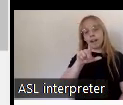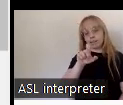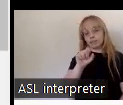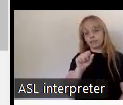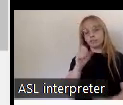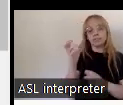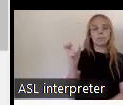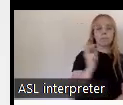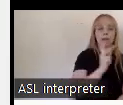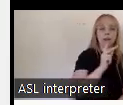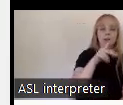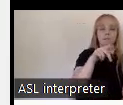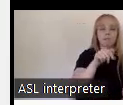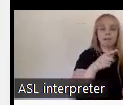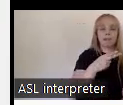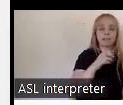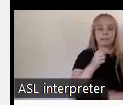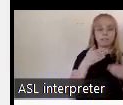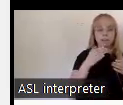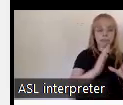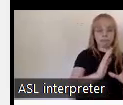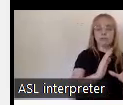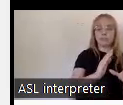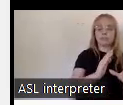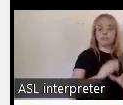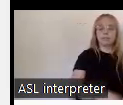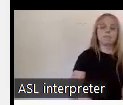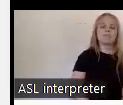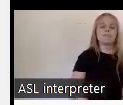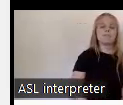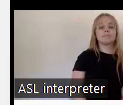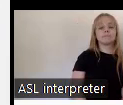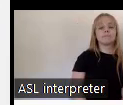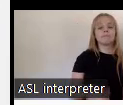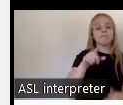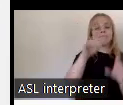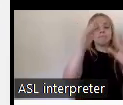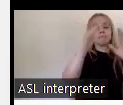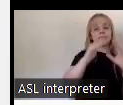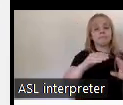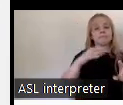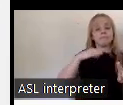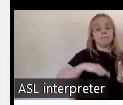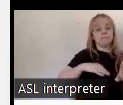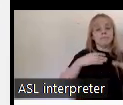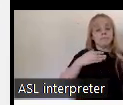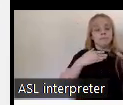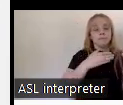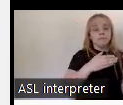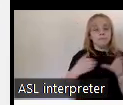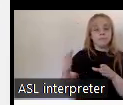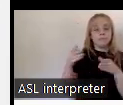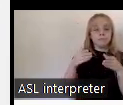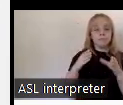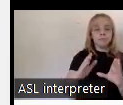but I'm going to go back into paths because I want to look at the benefits planning path. And this is the focus here is